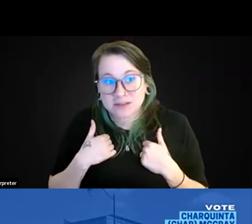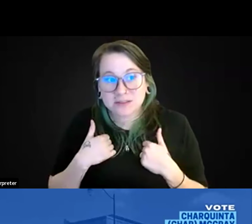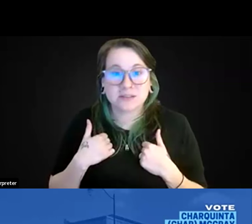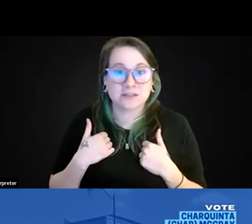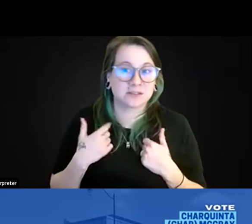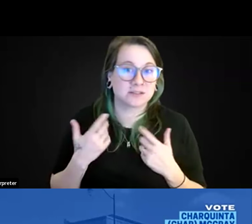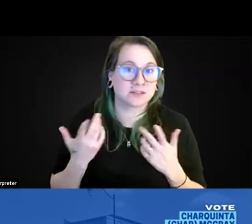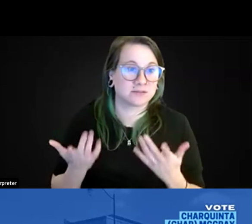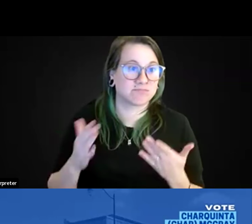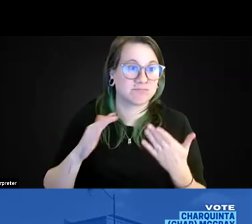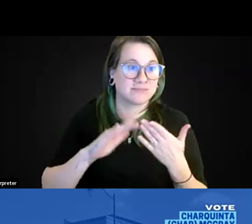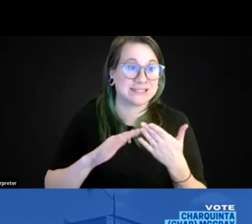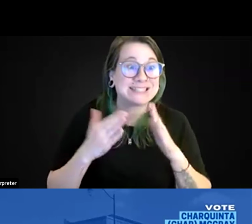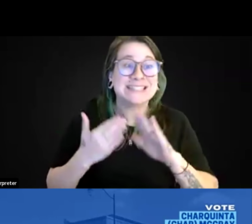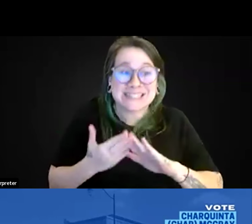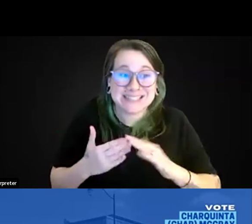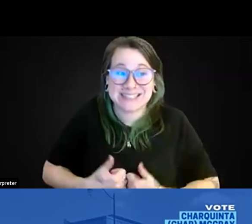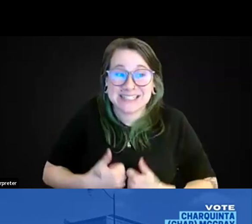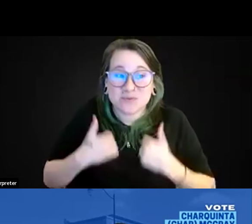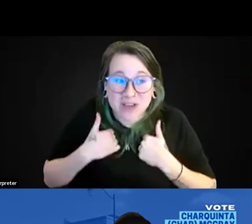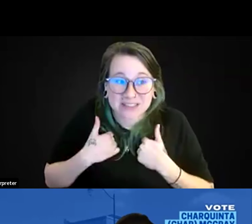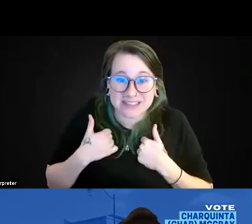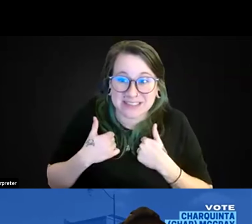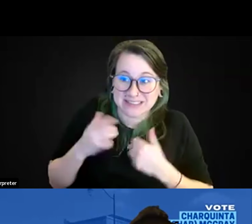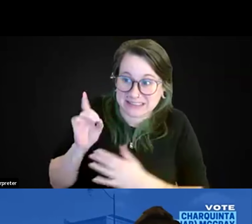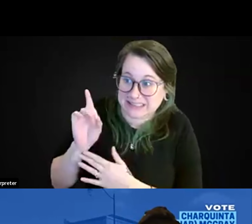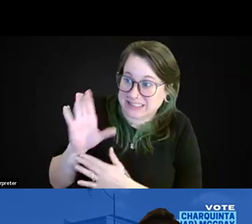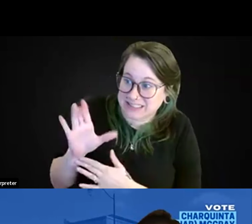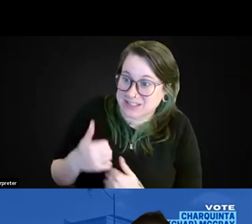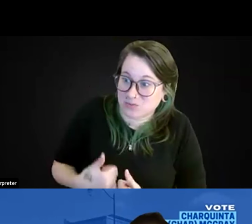district residents, will our